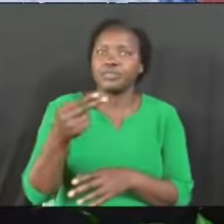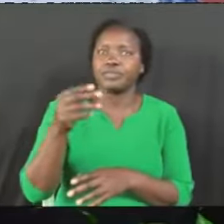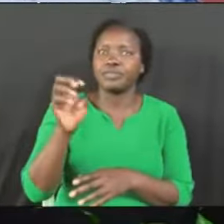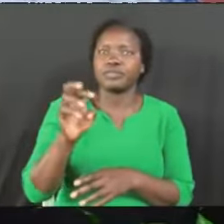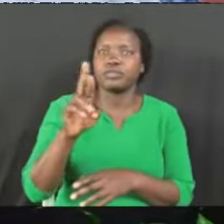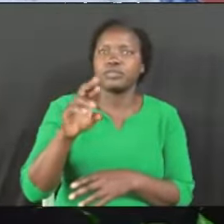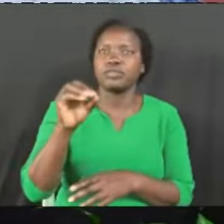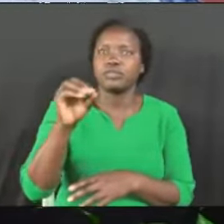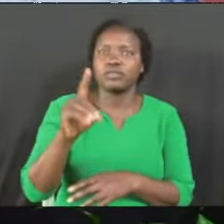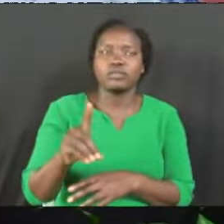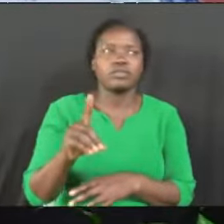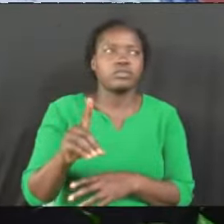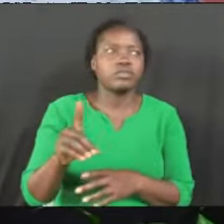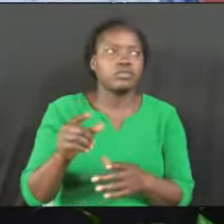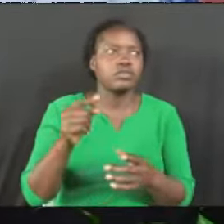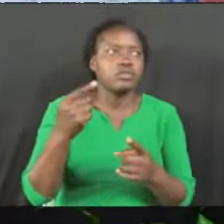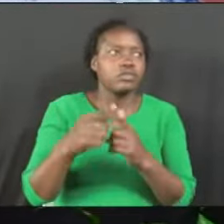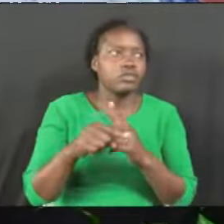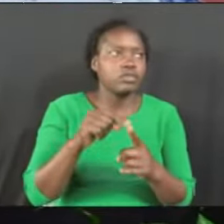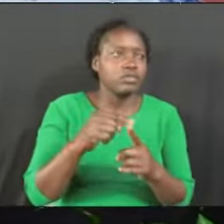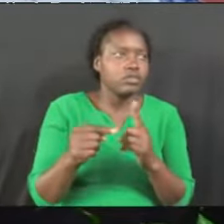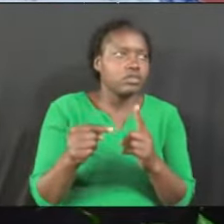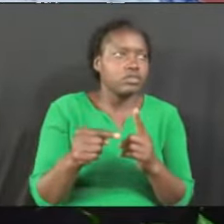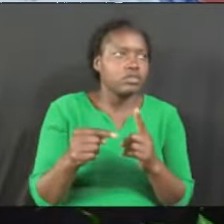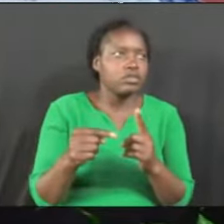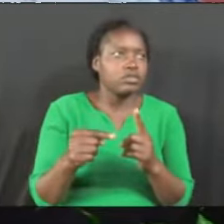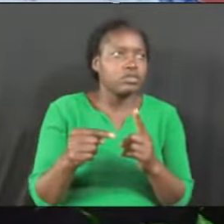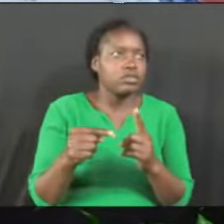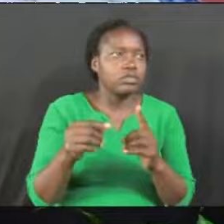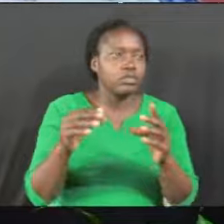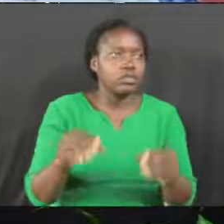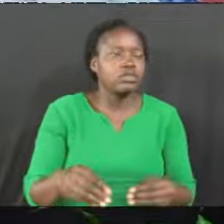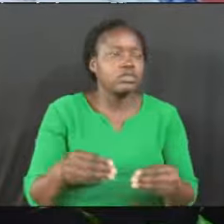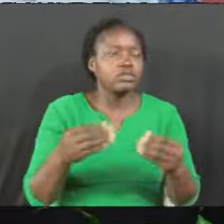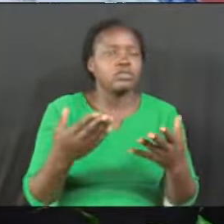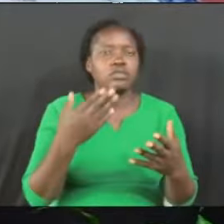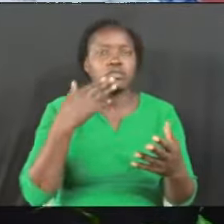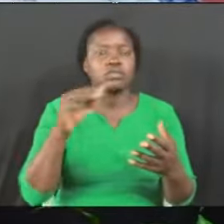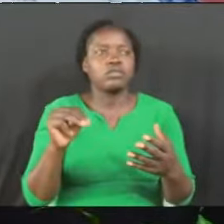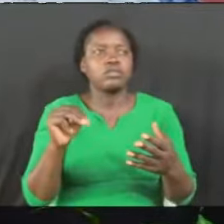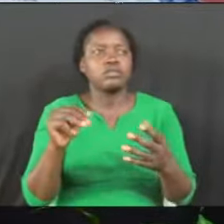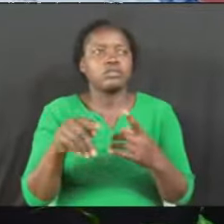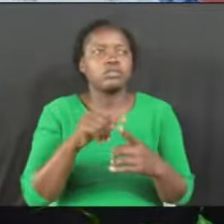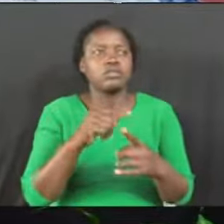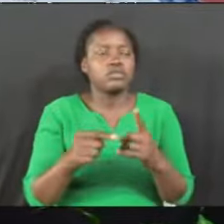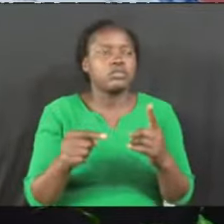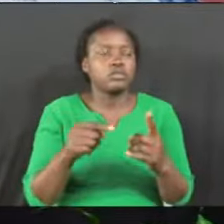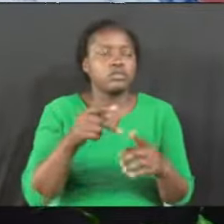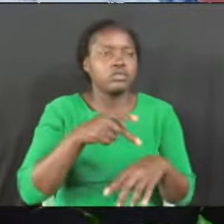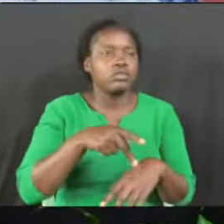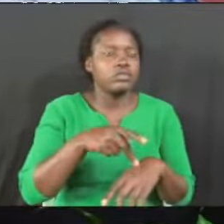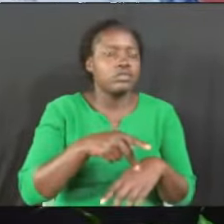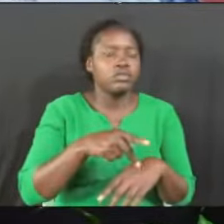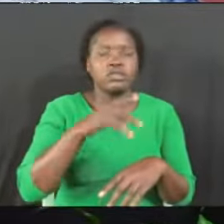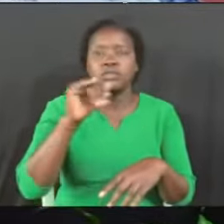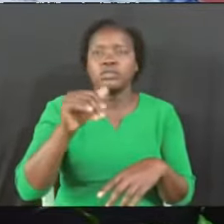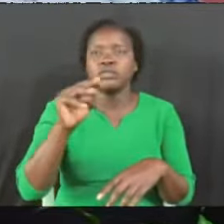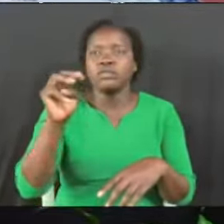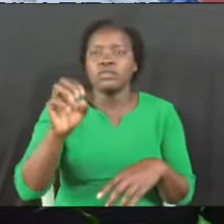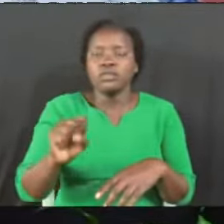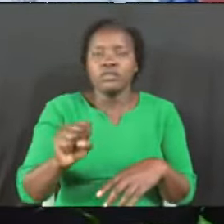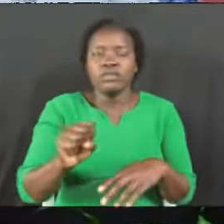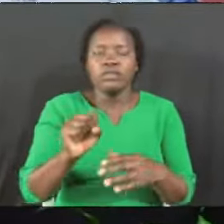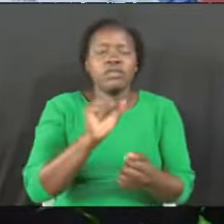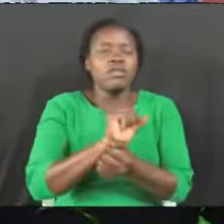kills James, and he delivers him. He kills Peter, puts Peter in